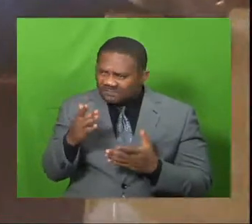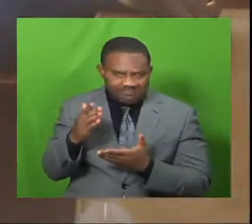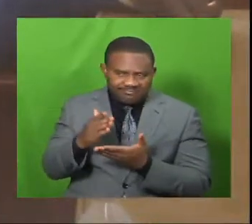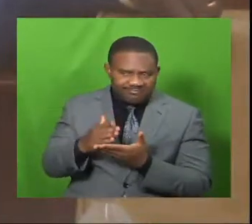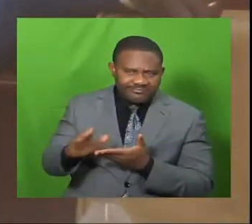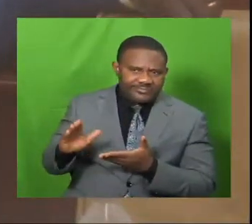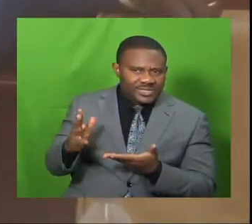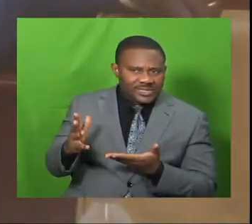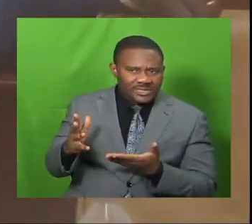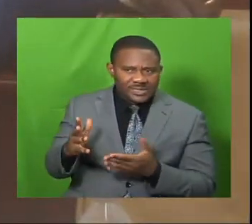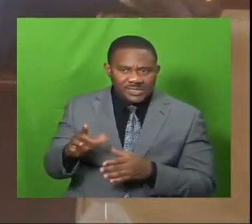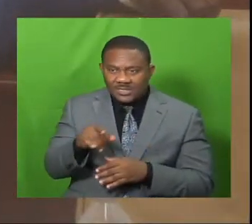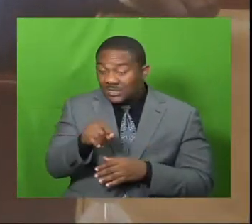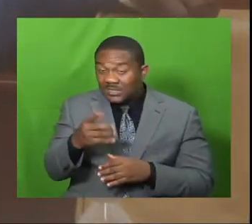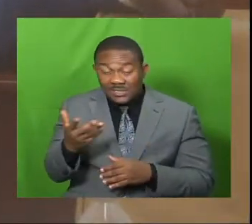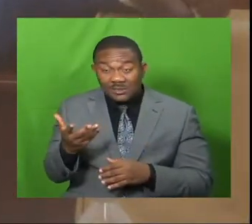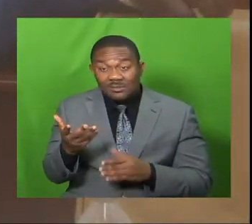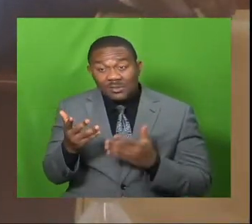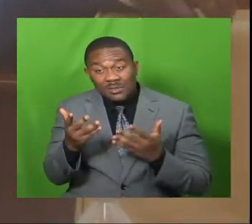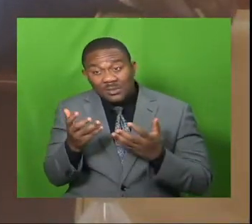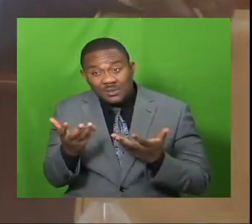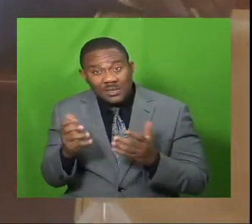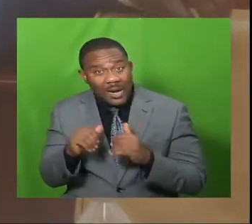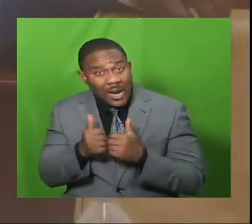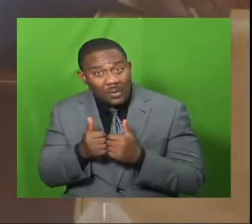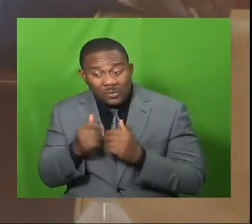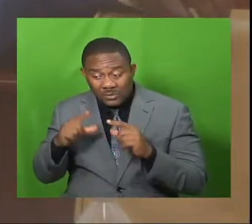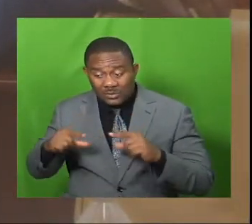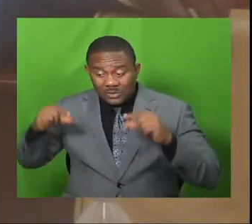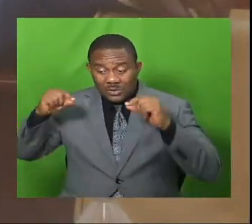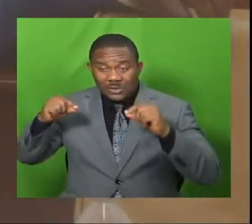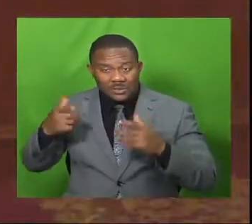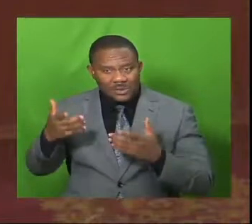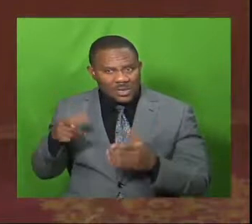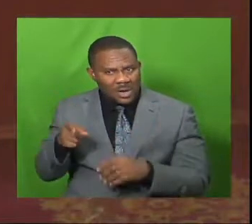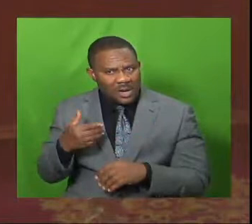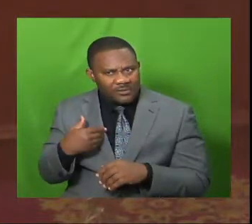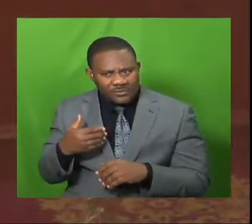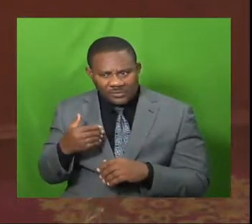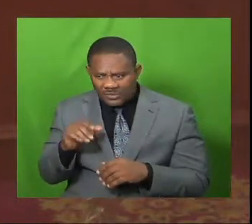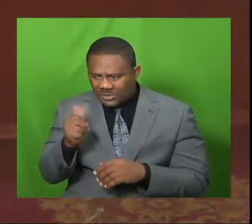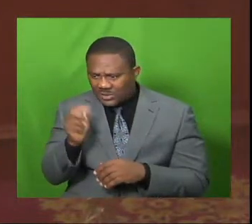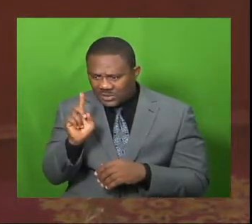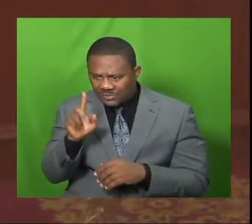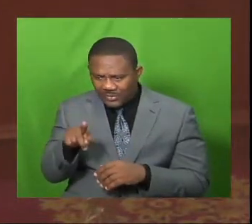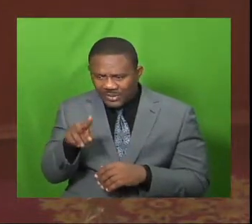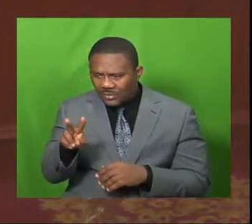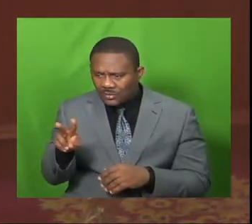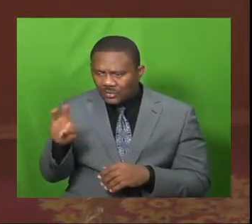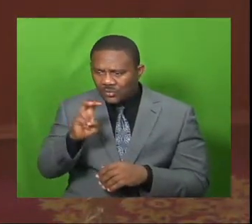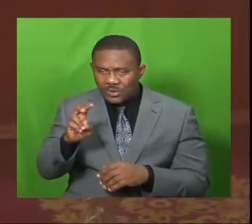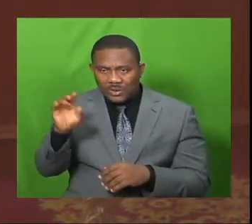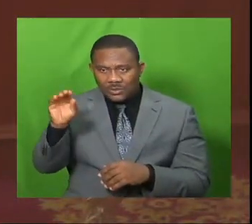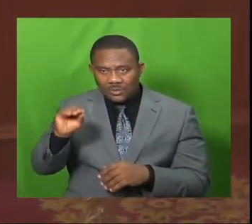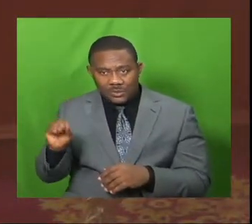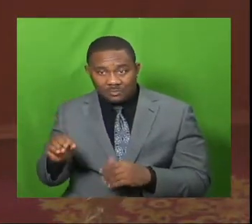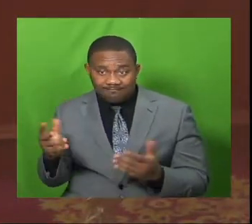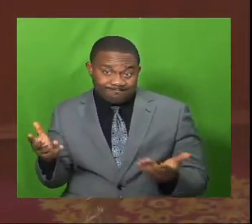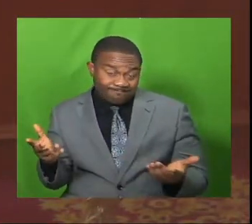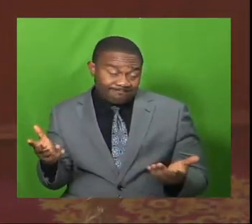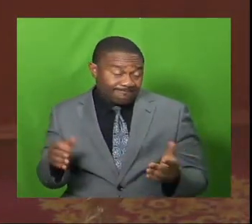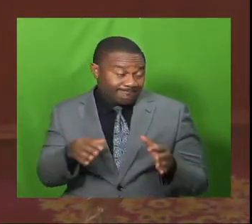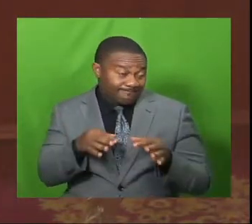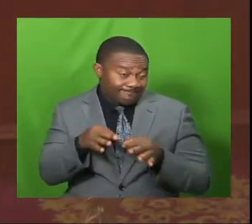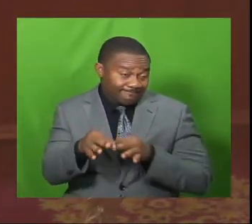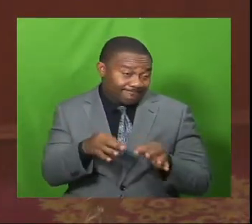very good reasons to explain how even Japan has debt to GDP of 200%. They would have definitely found reasons to explain